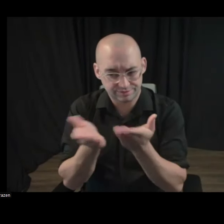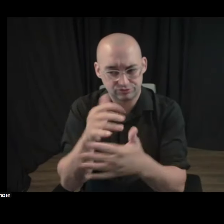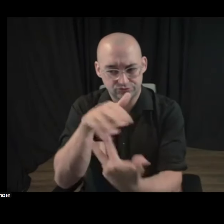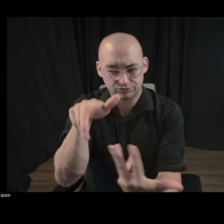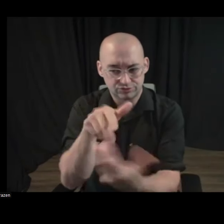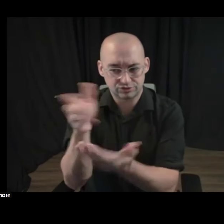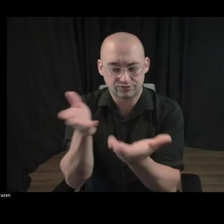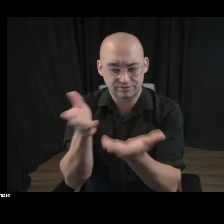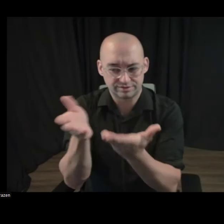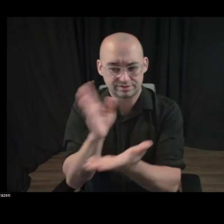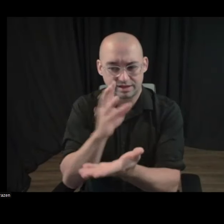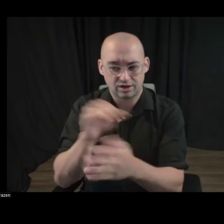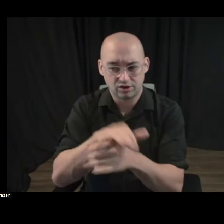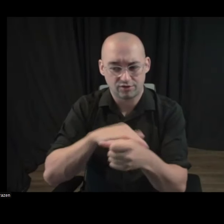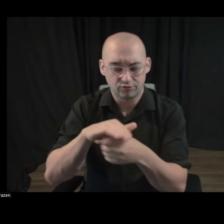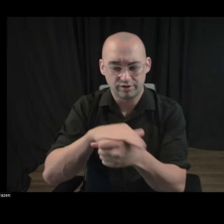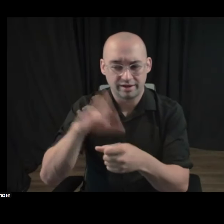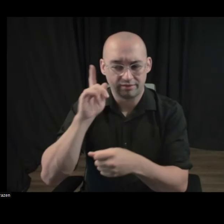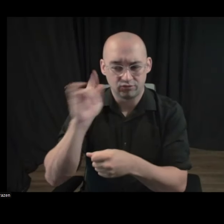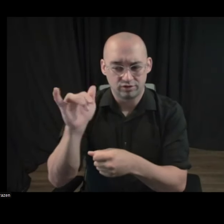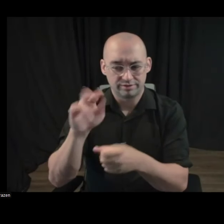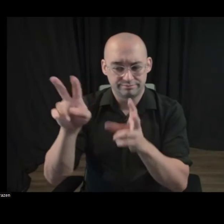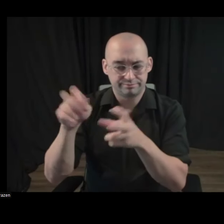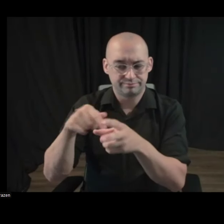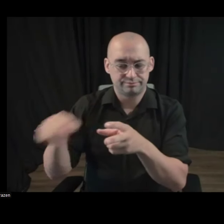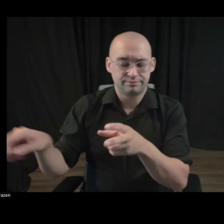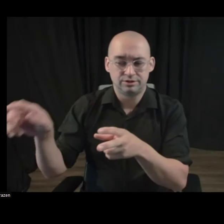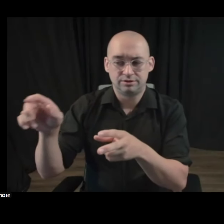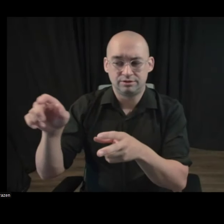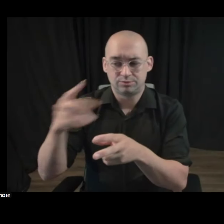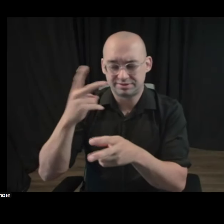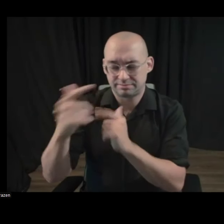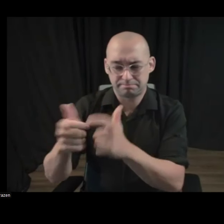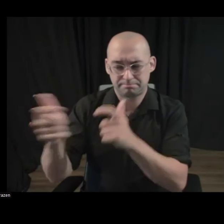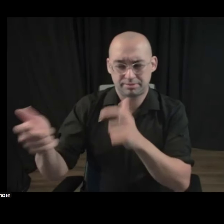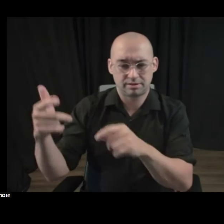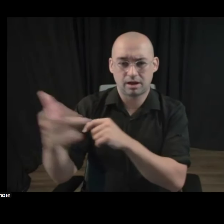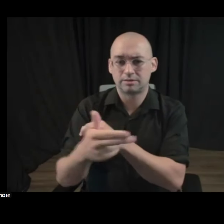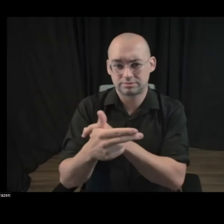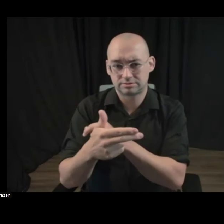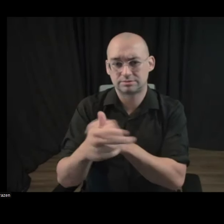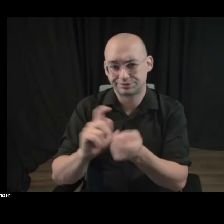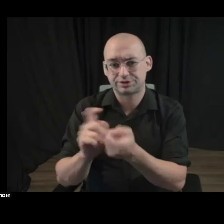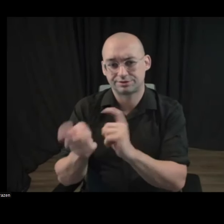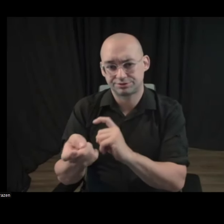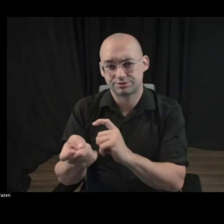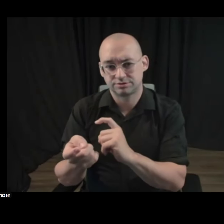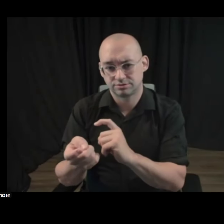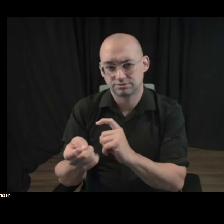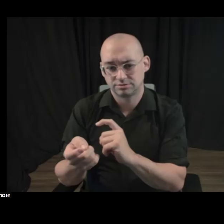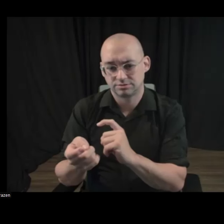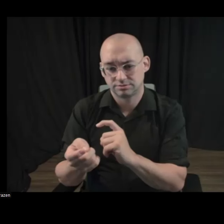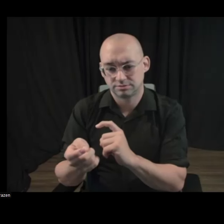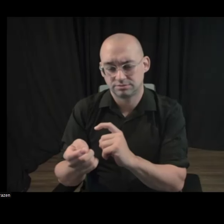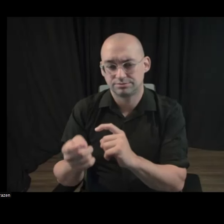and Covered California, where we are seeing the most significant cuts and changes as